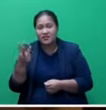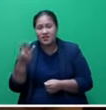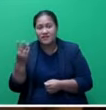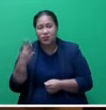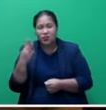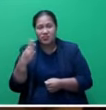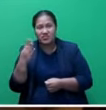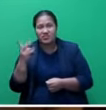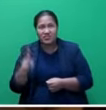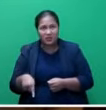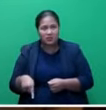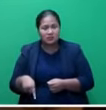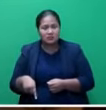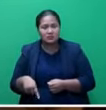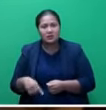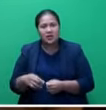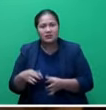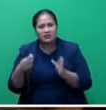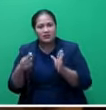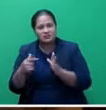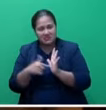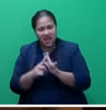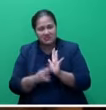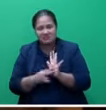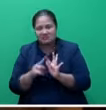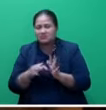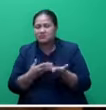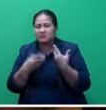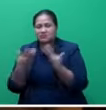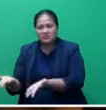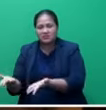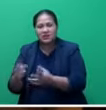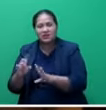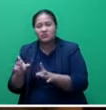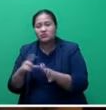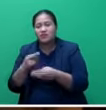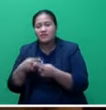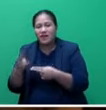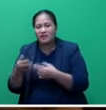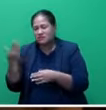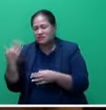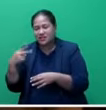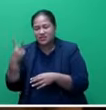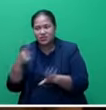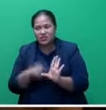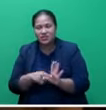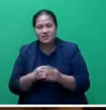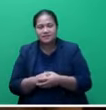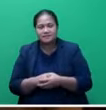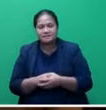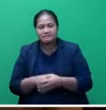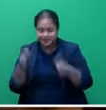73,430 tons of meal mud have been supplied to cane farms with assistance of government funds over the past 2 years.